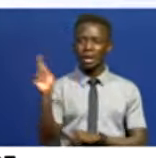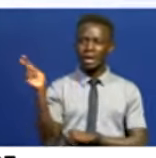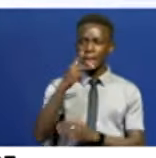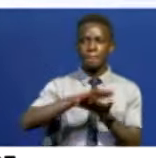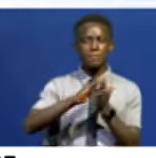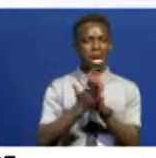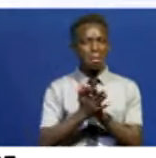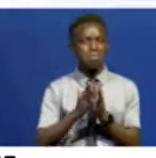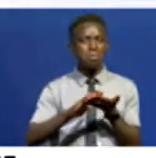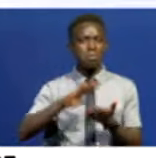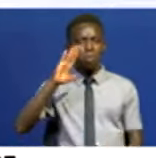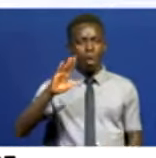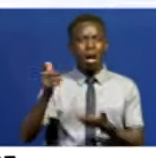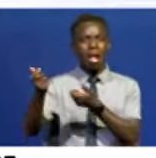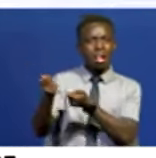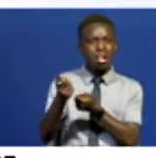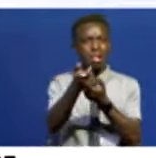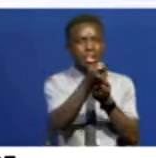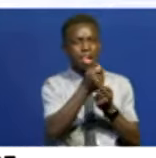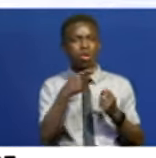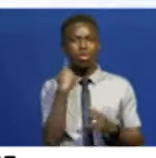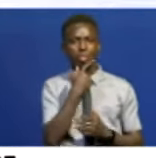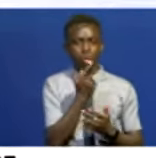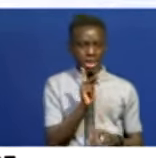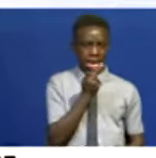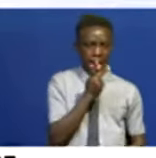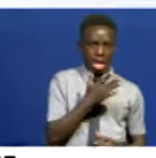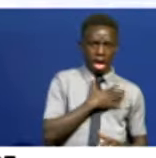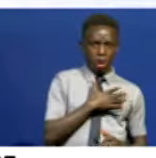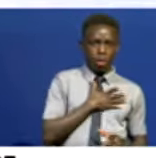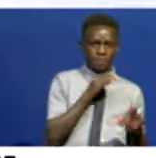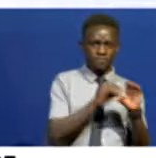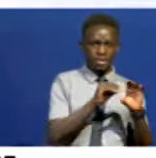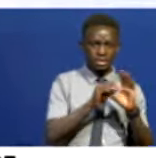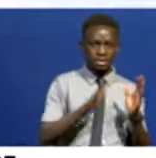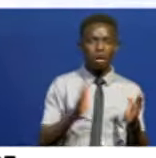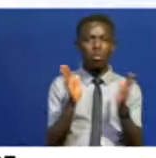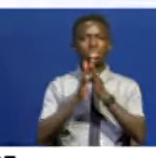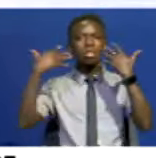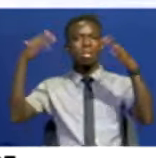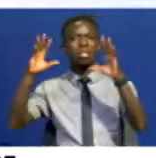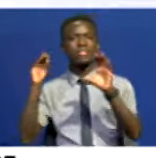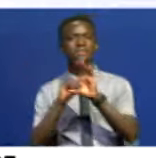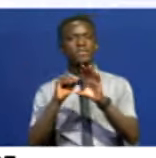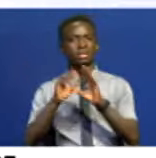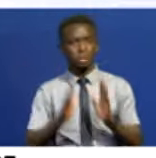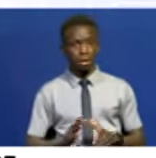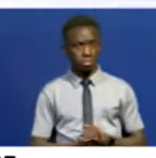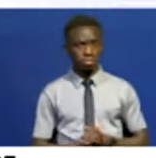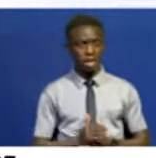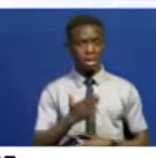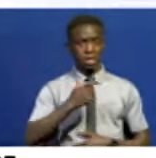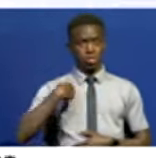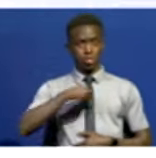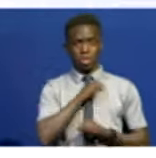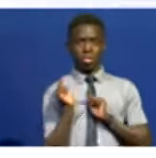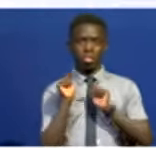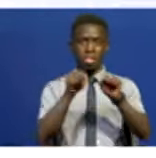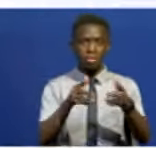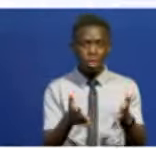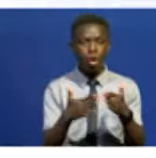to local and foreign investors in health manufacturing. Our presence here today to open